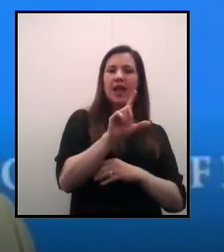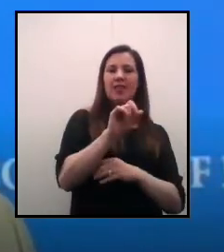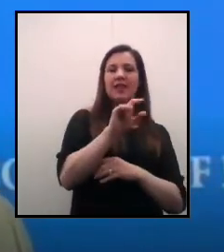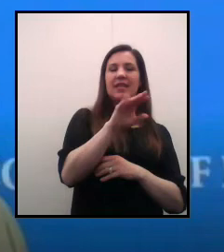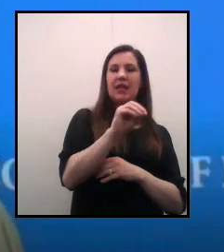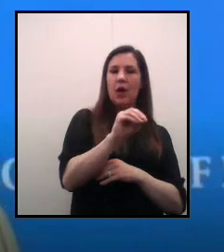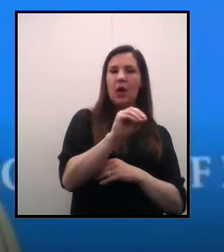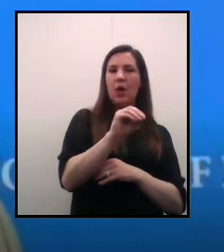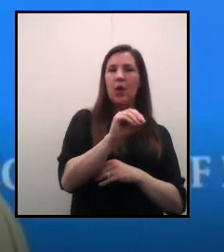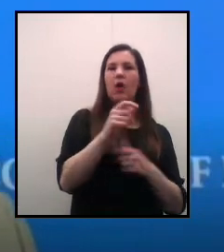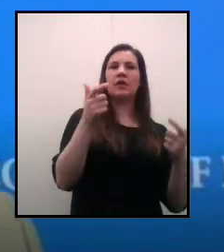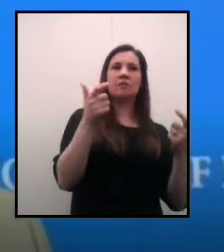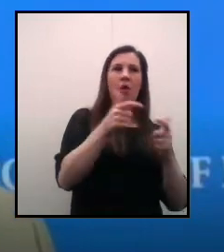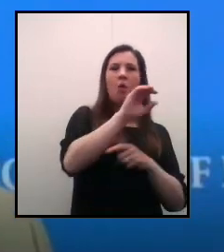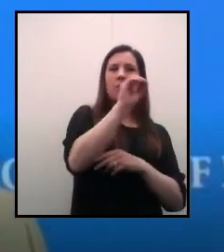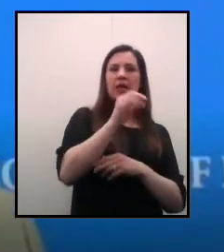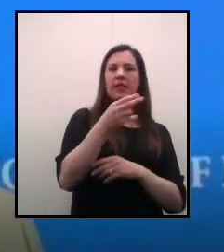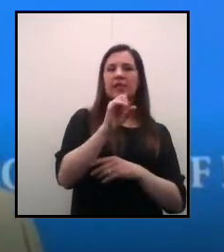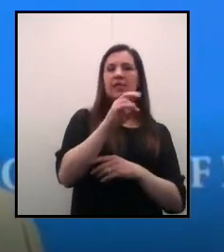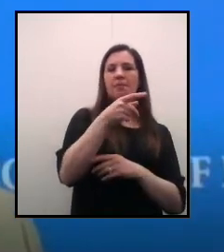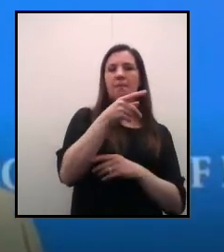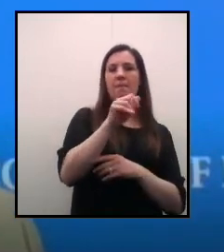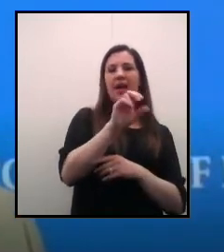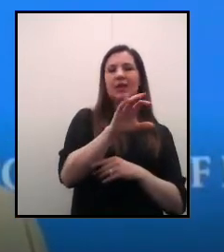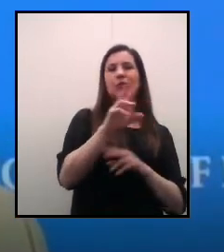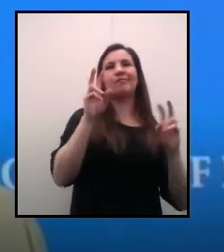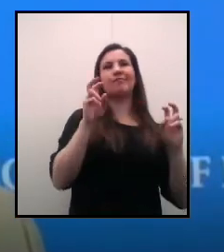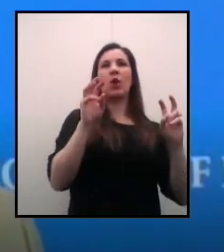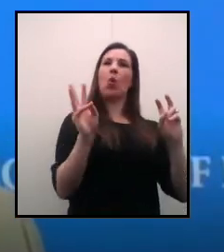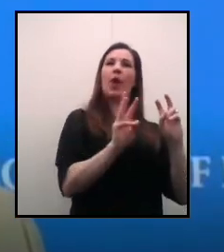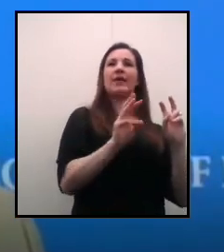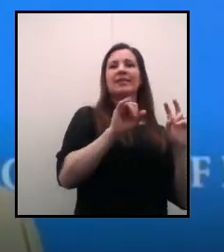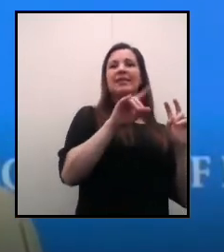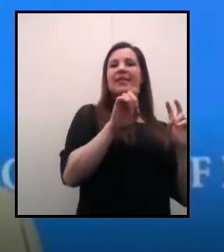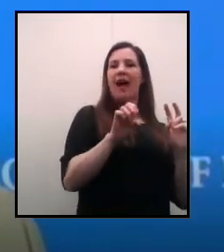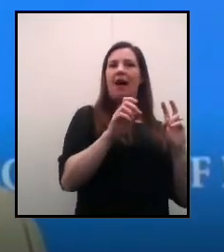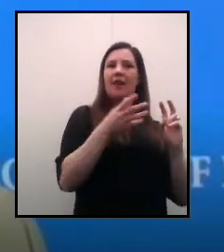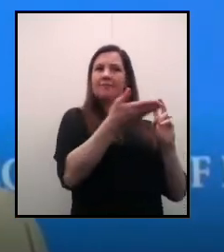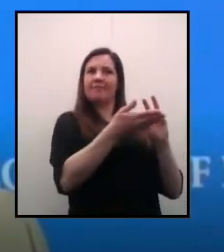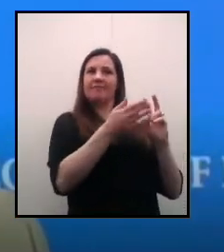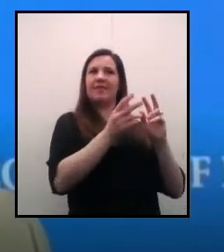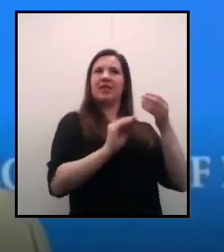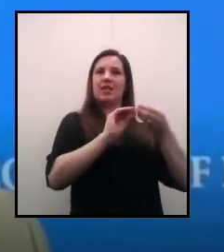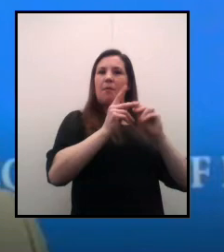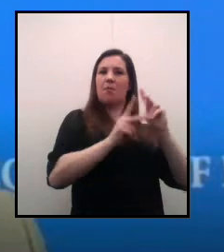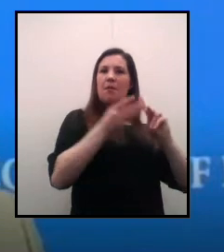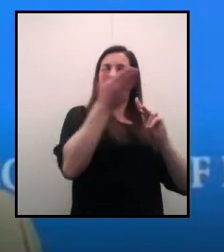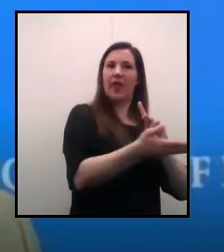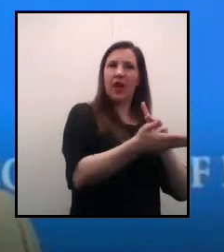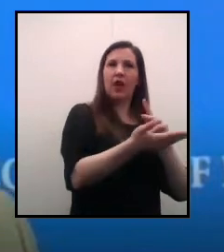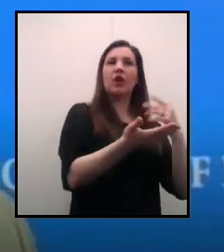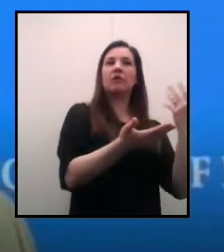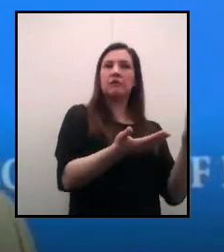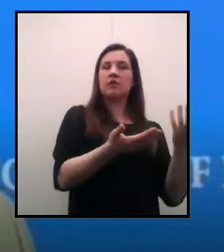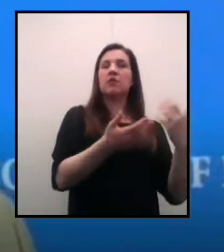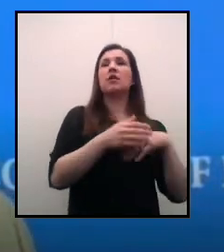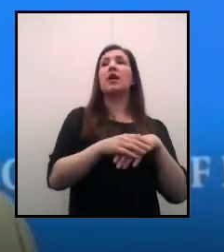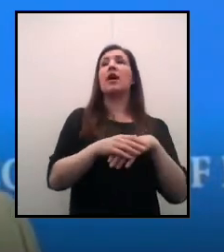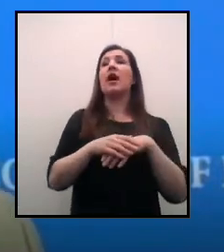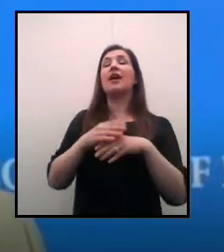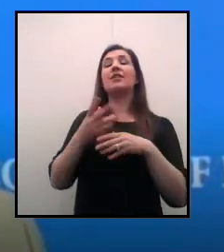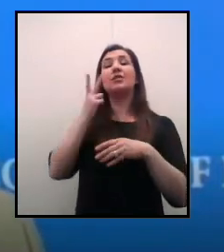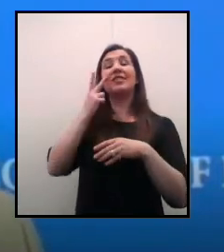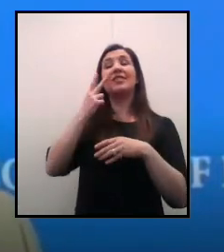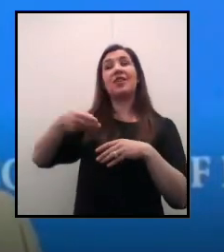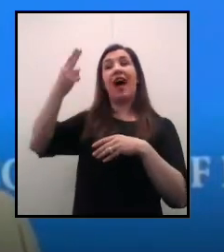is often what you would consider the west side of Buffalo, than what you would expect based on their population. And as we've seen, there's a greater